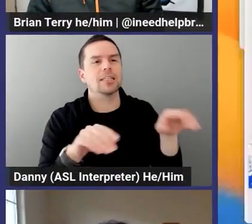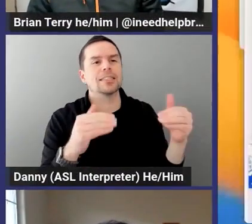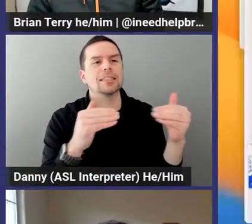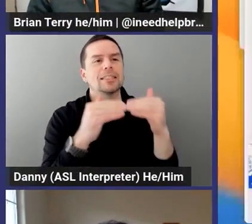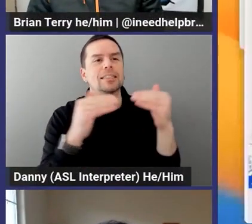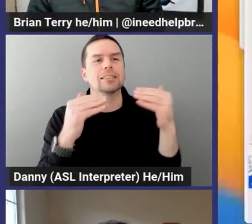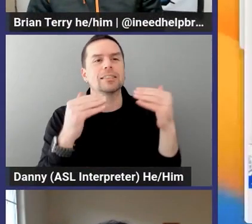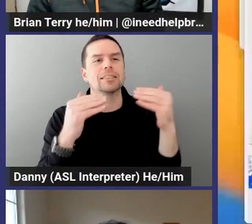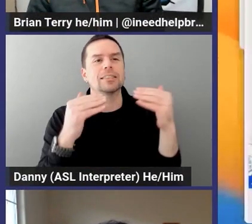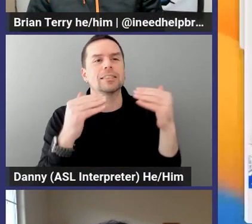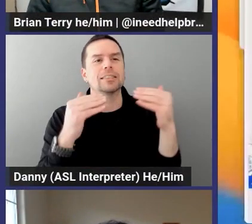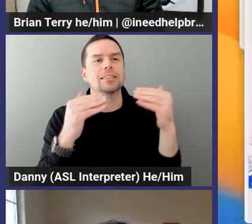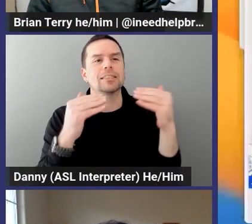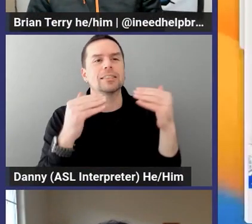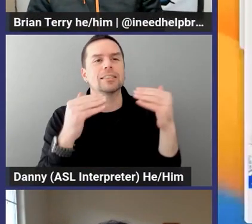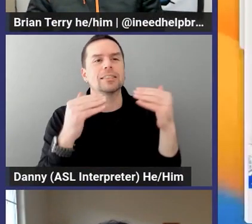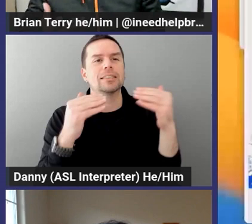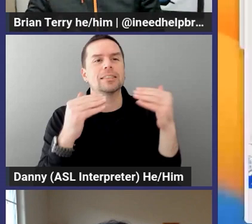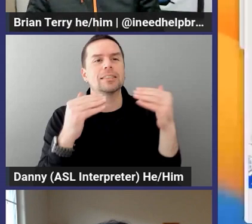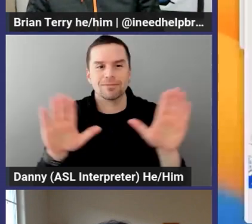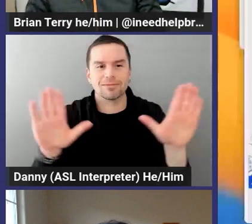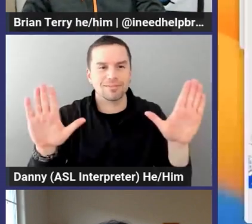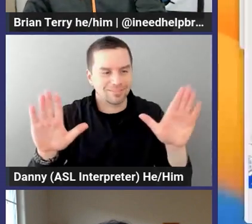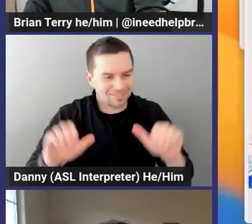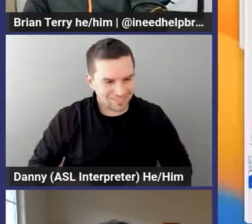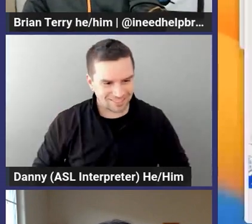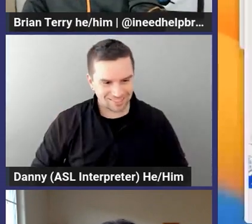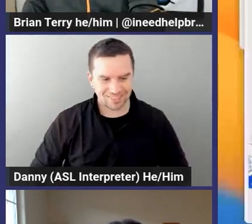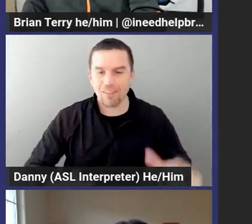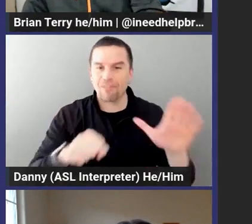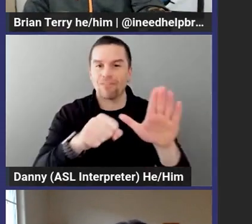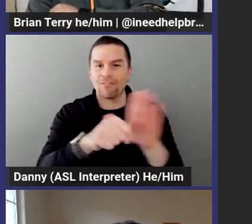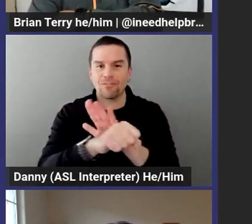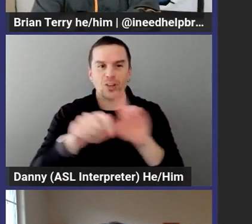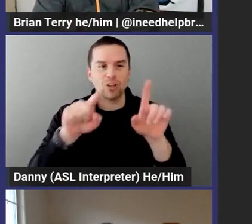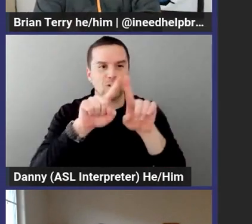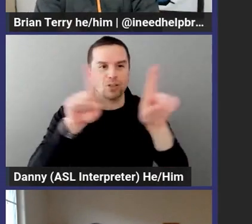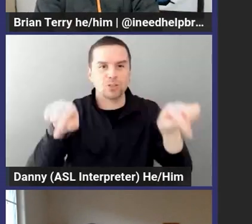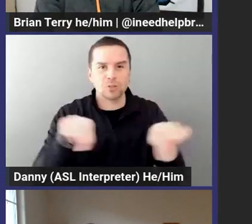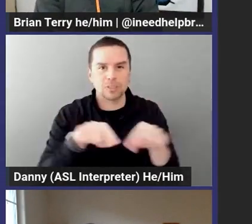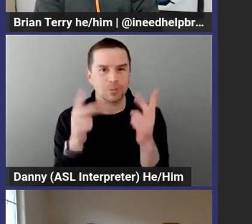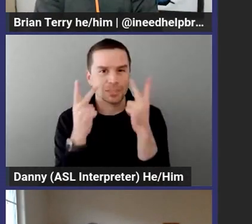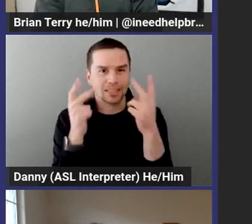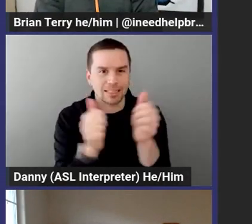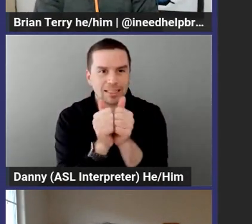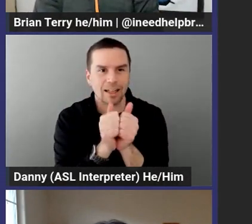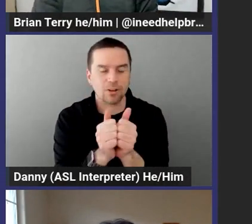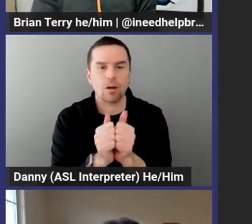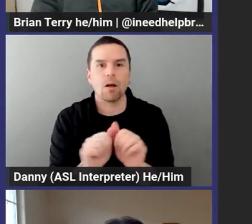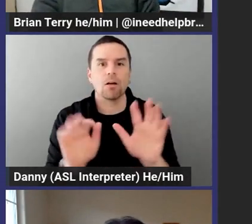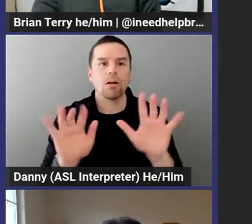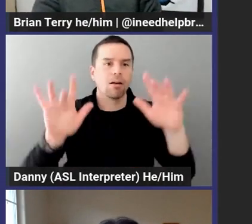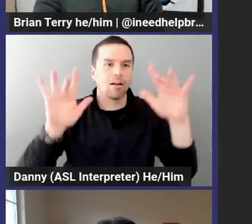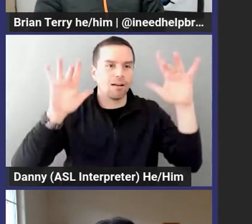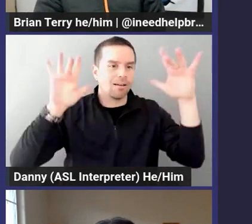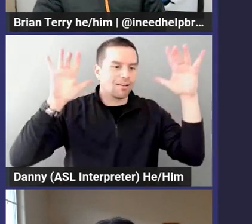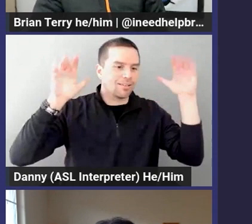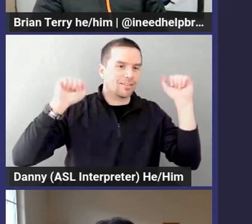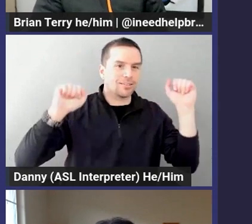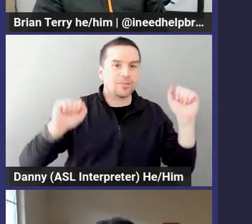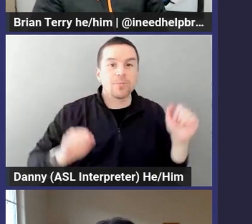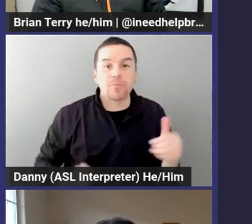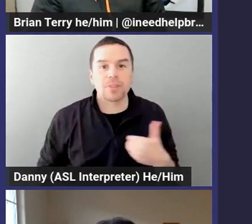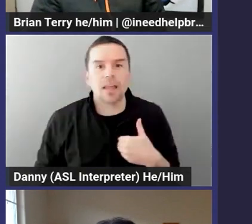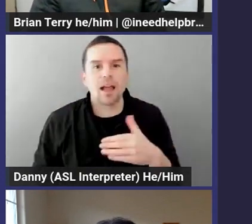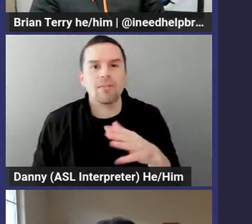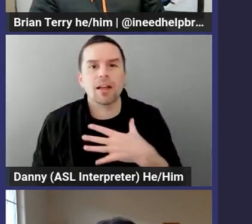that we got it all full screen so we can take a look at it Okay. in all its glory. There's a little white box in the middle of